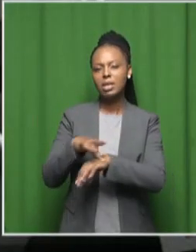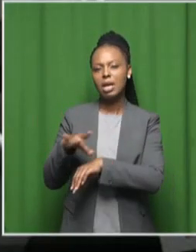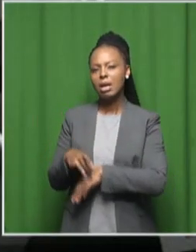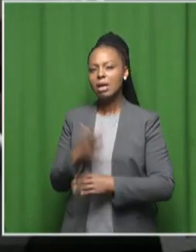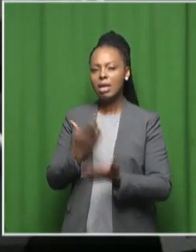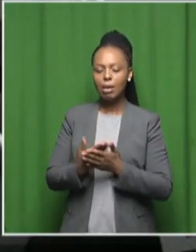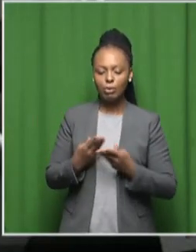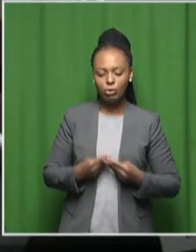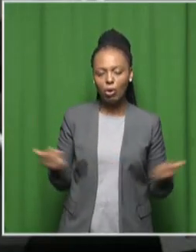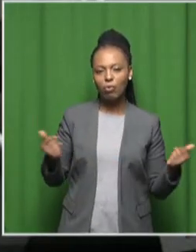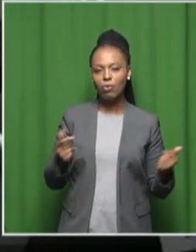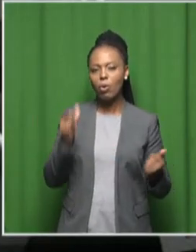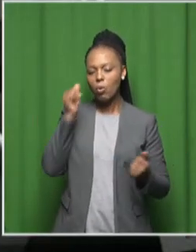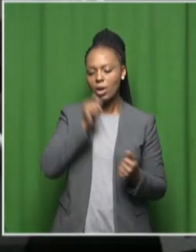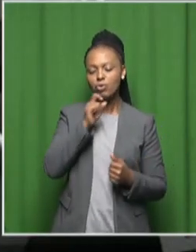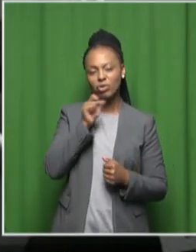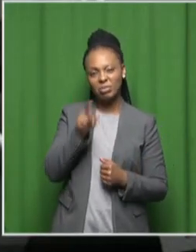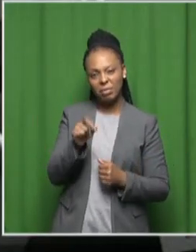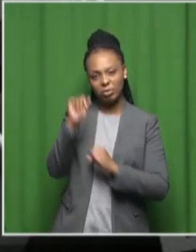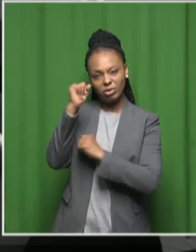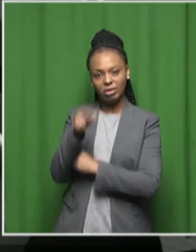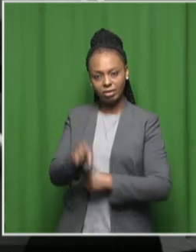through interventional radiology?